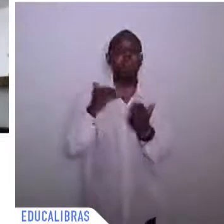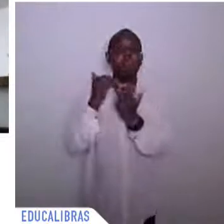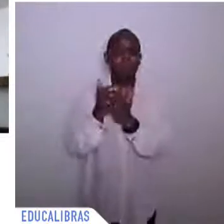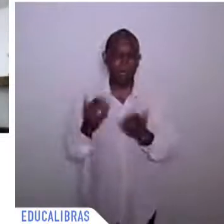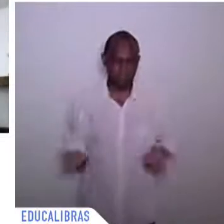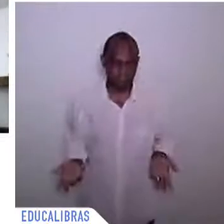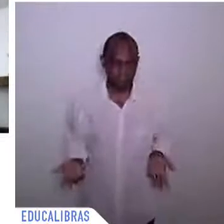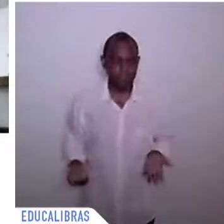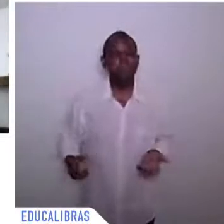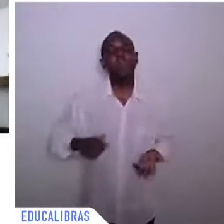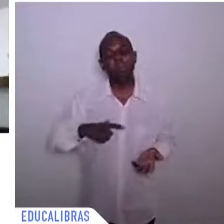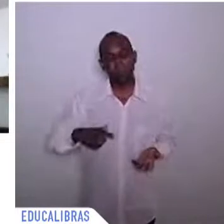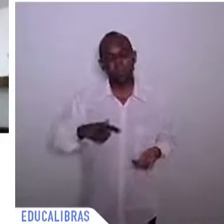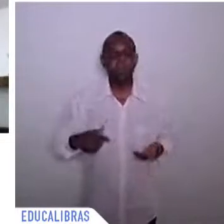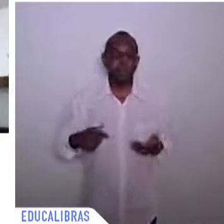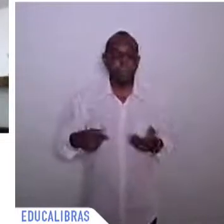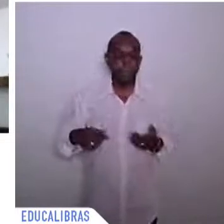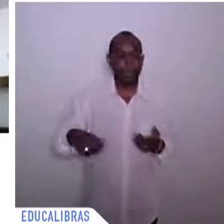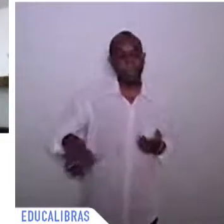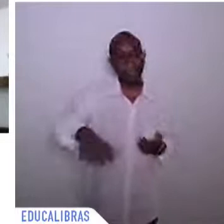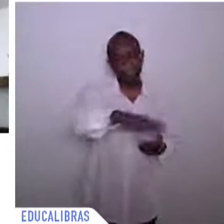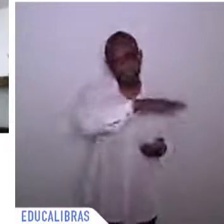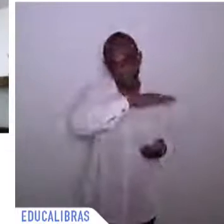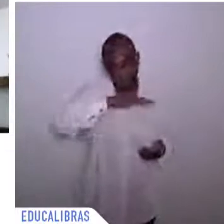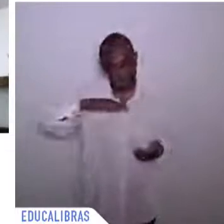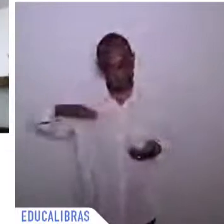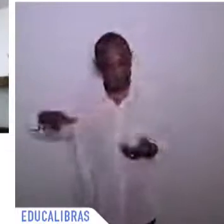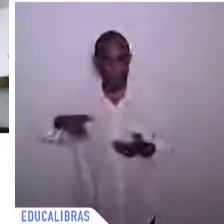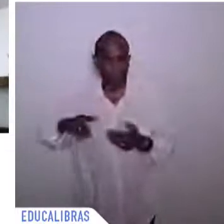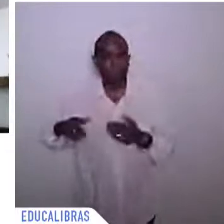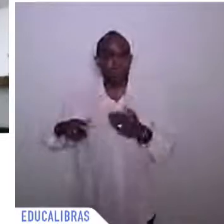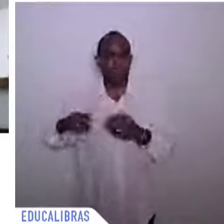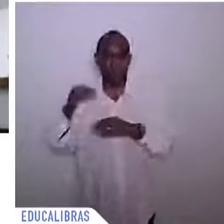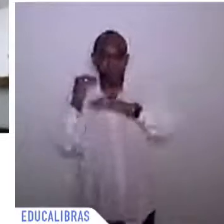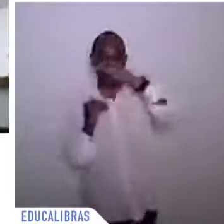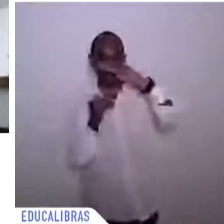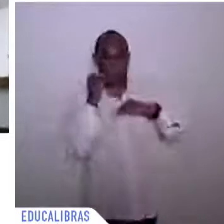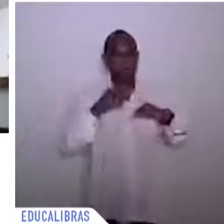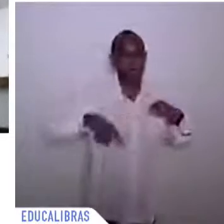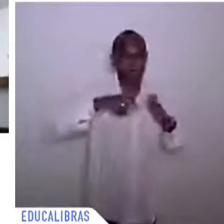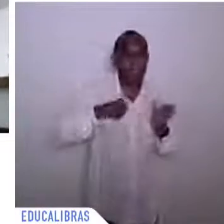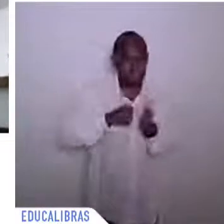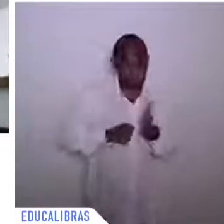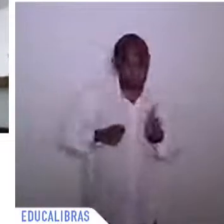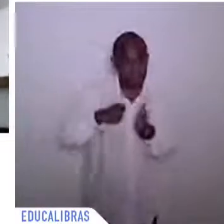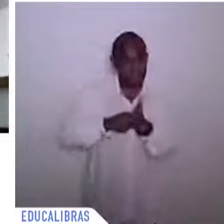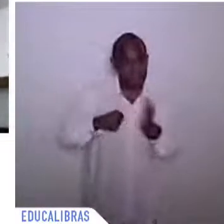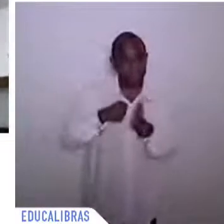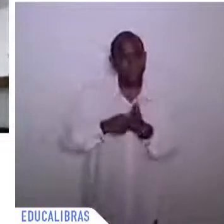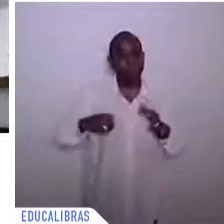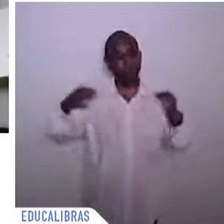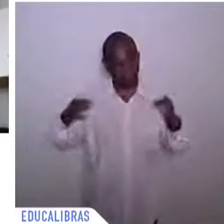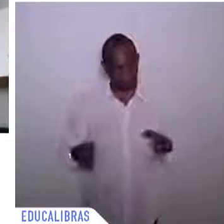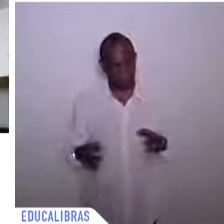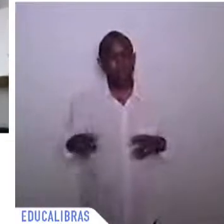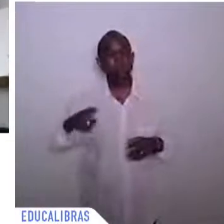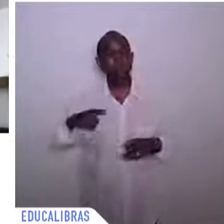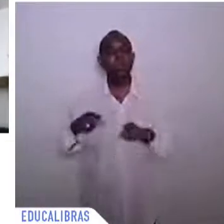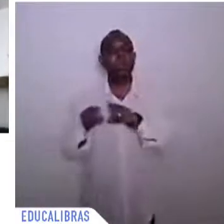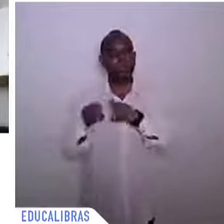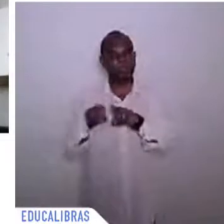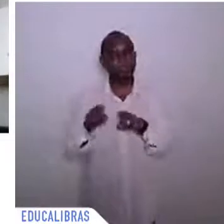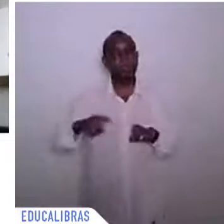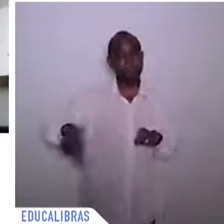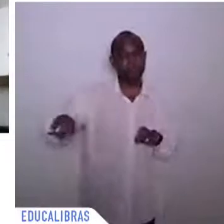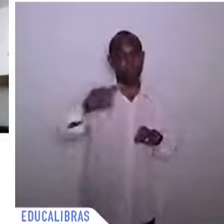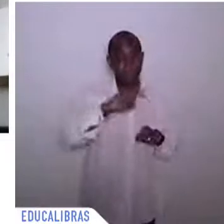Those people who are going to make the most important public life decisions that affect us every day. There are some decisions that even determine